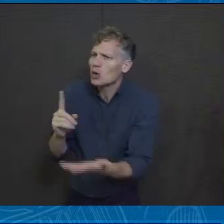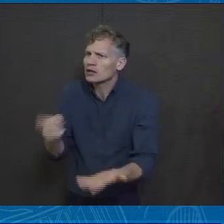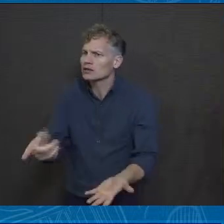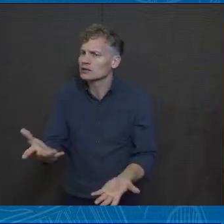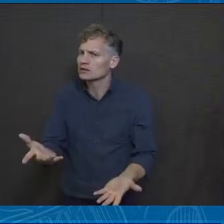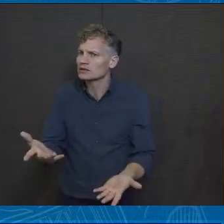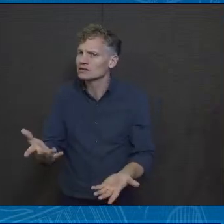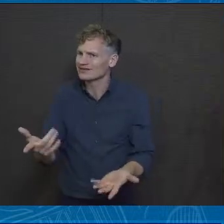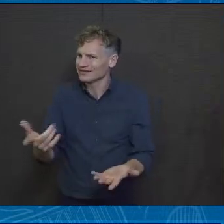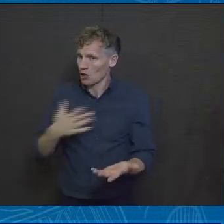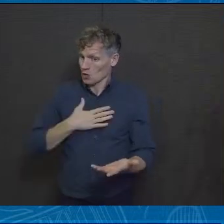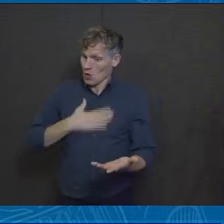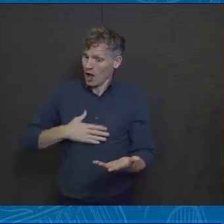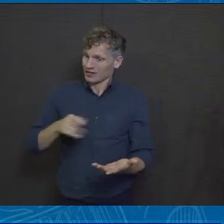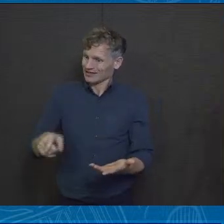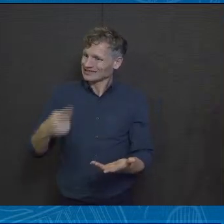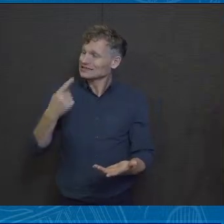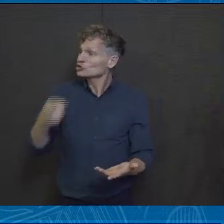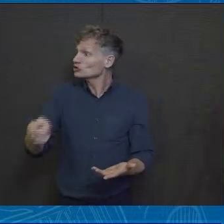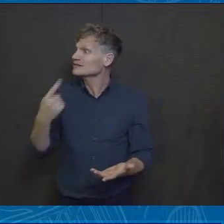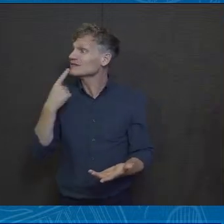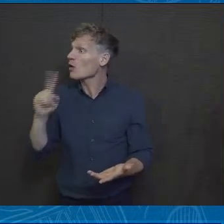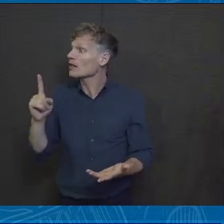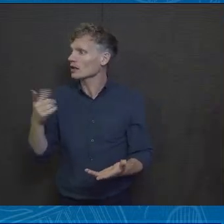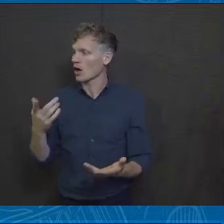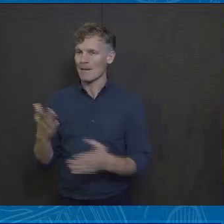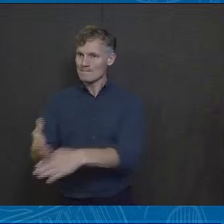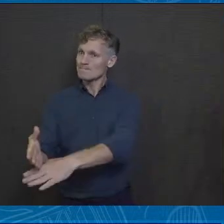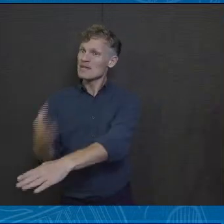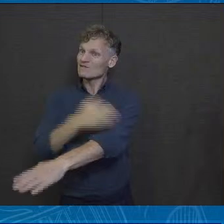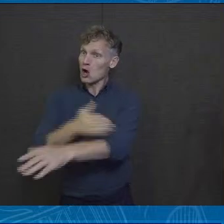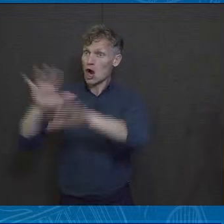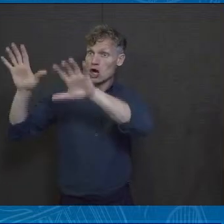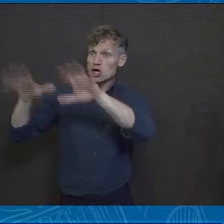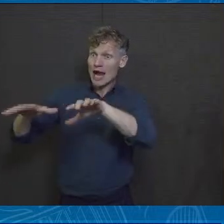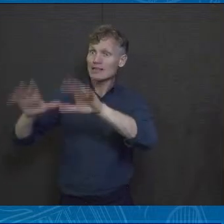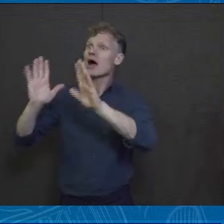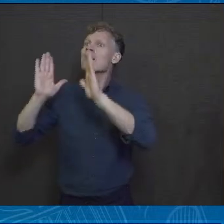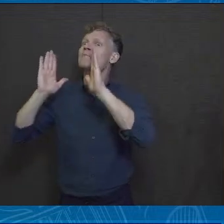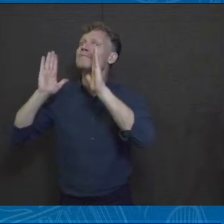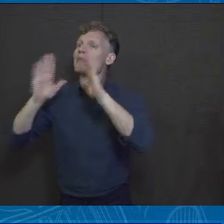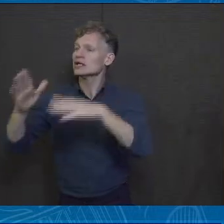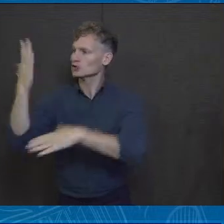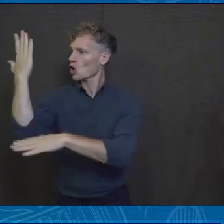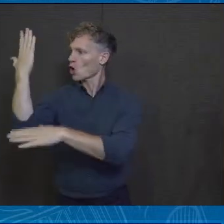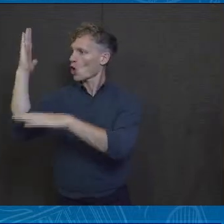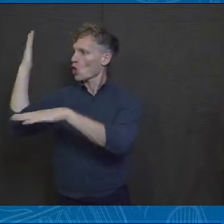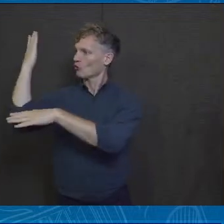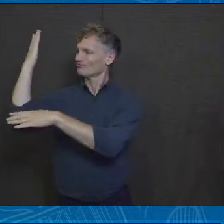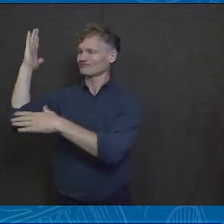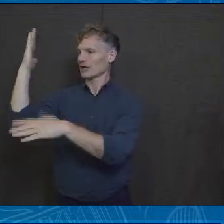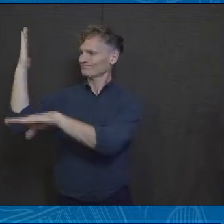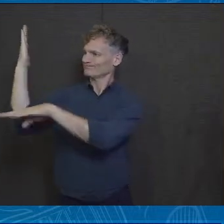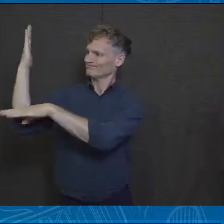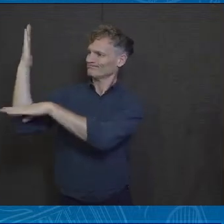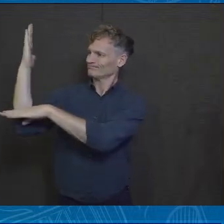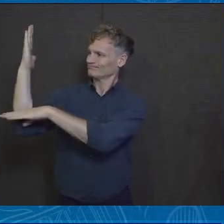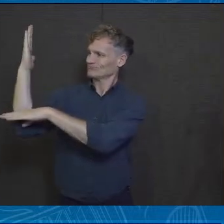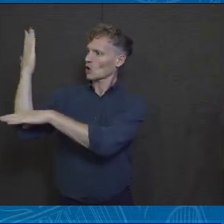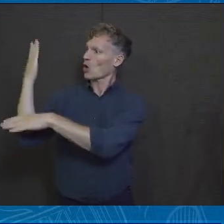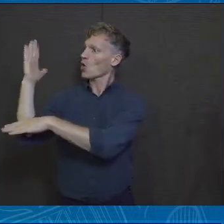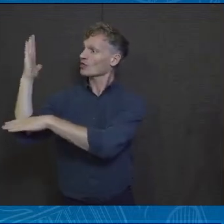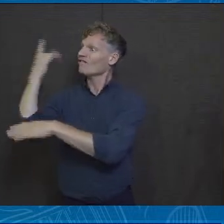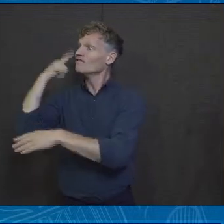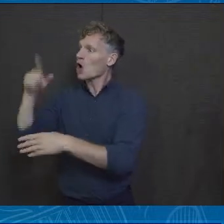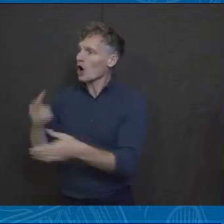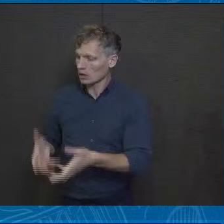to tell her, collect firewood before the rain starts, because that was the forecast. It wasn't telling her about the 7